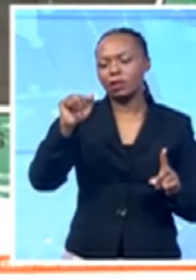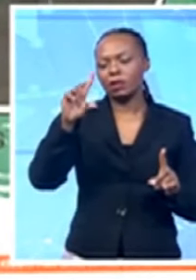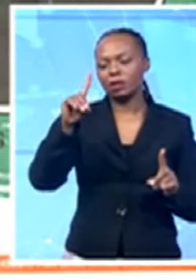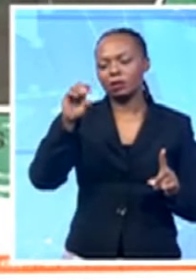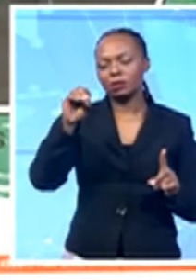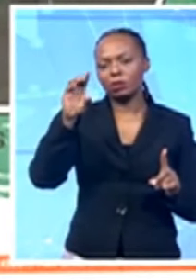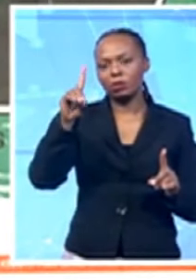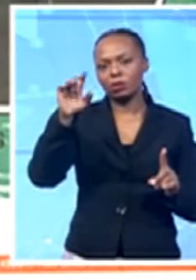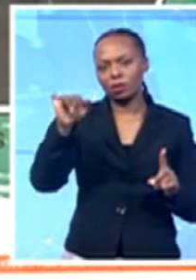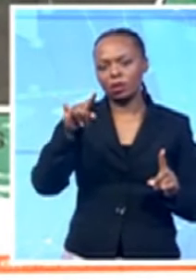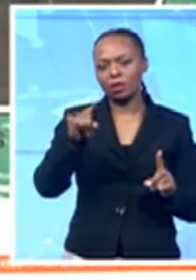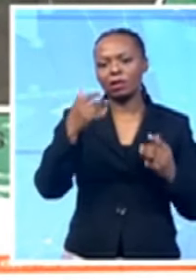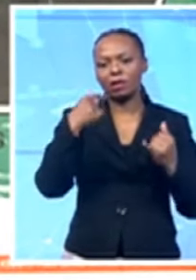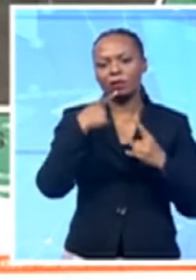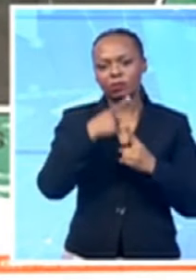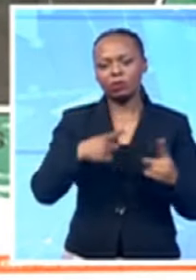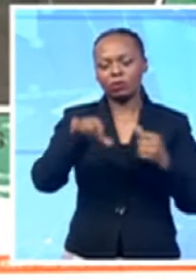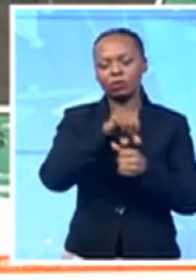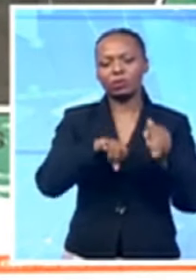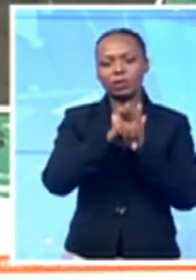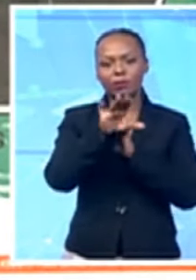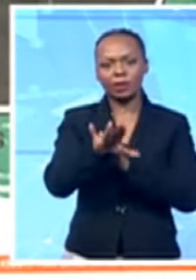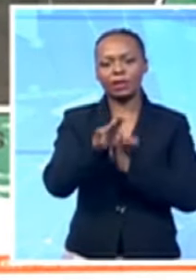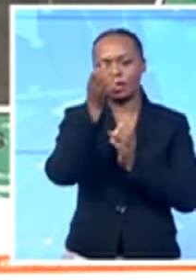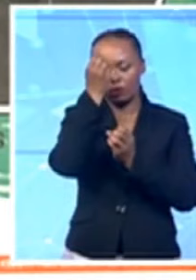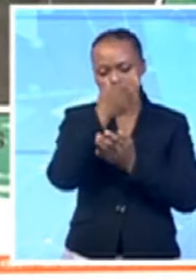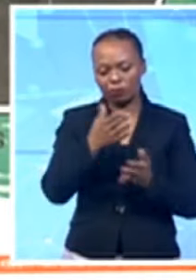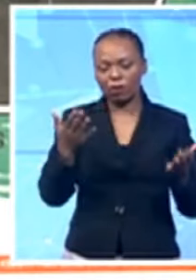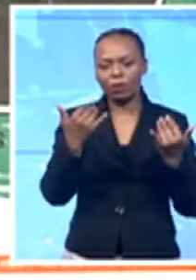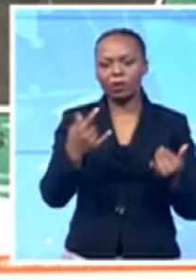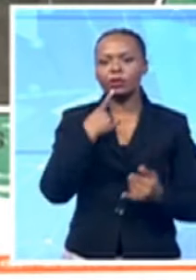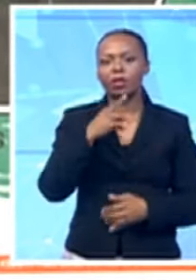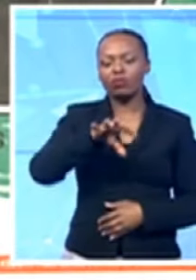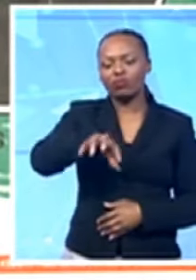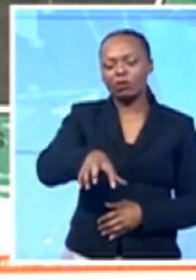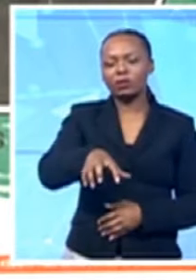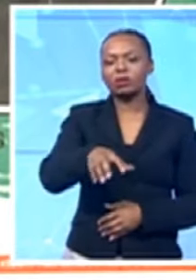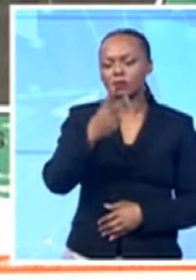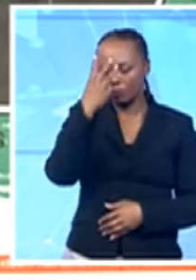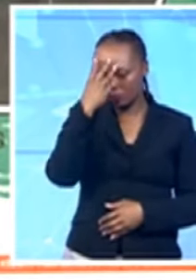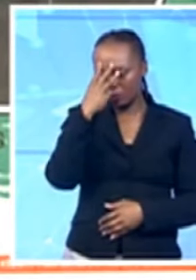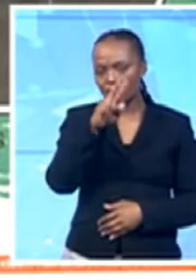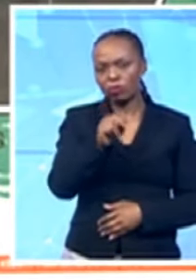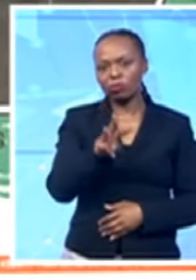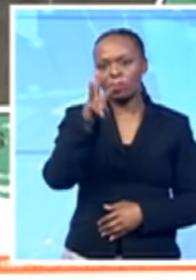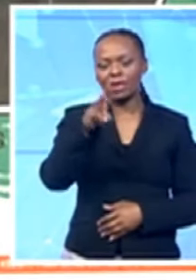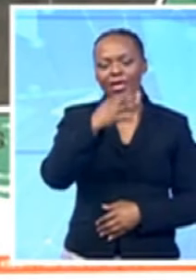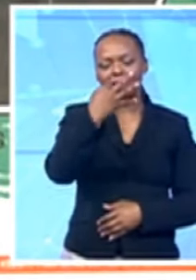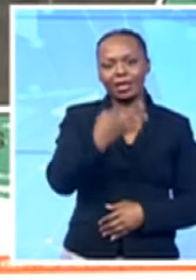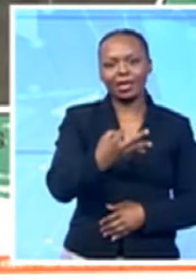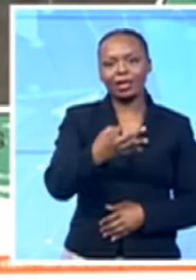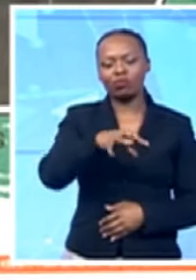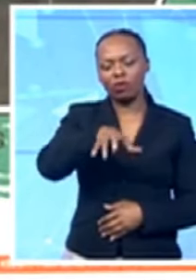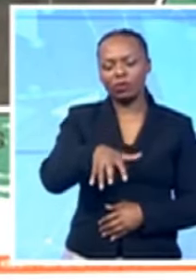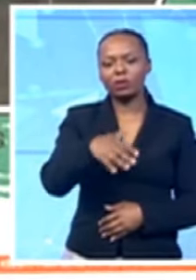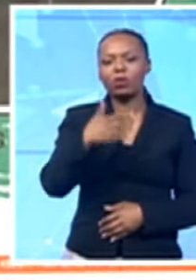platforms that the province now finds itself among the 3 provinces with the most or the highest rates of active cases